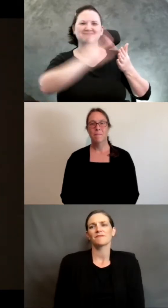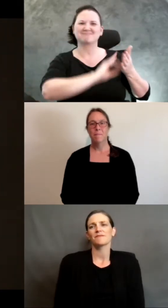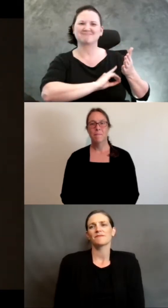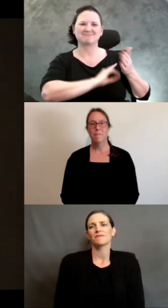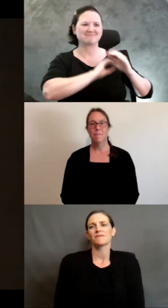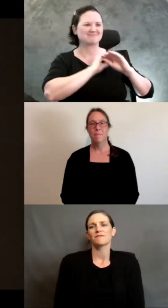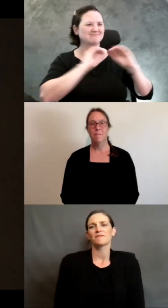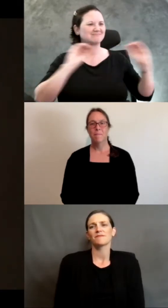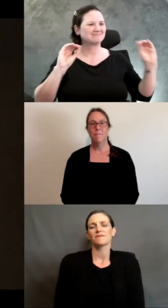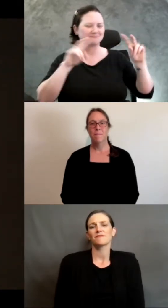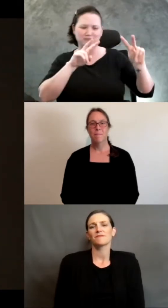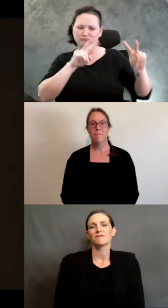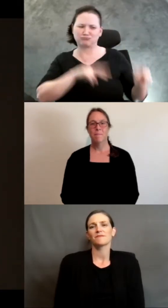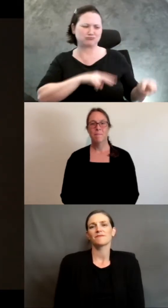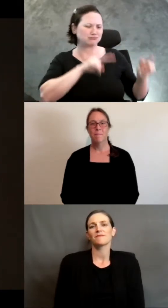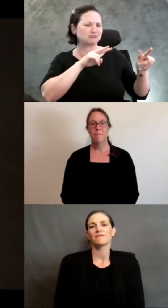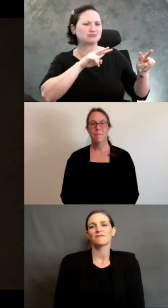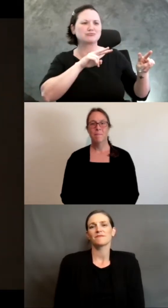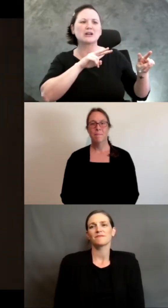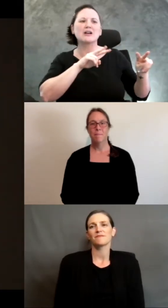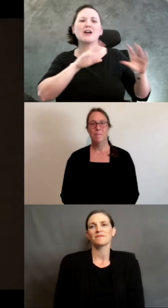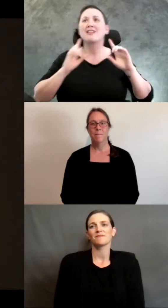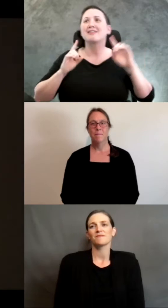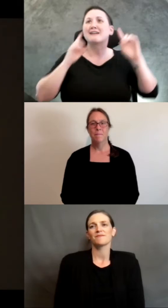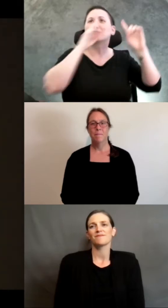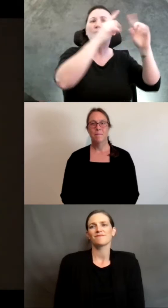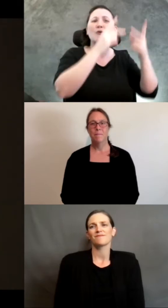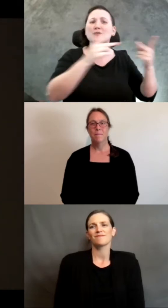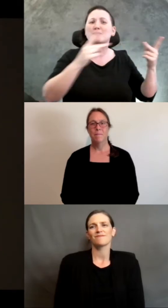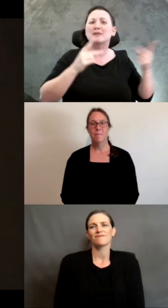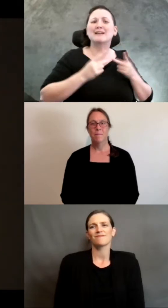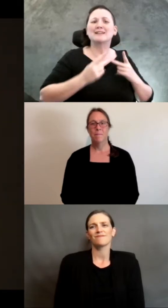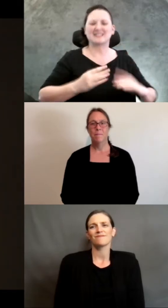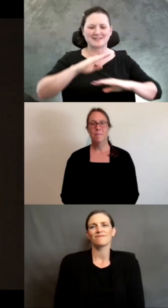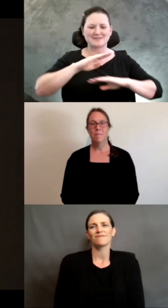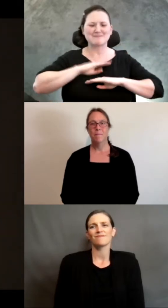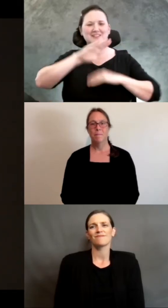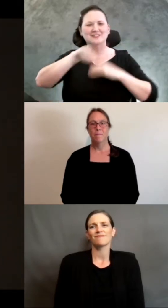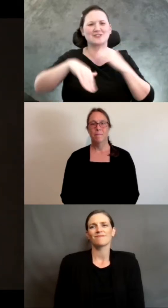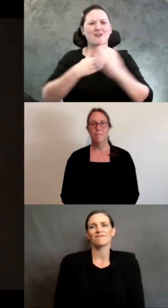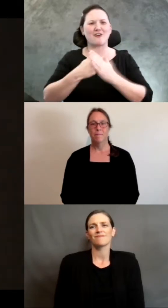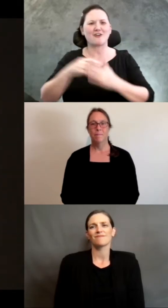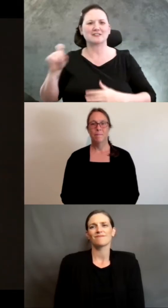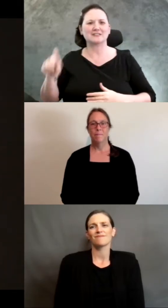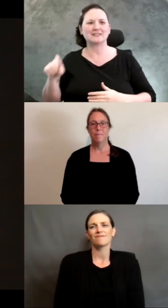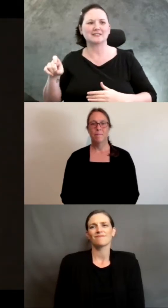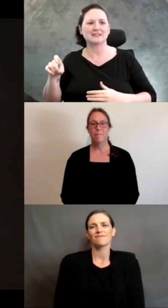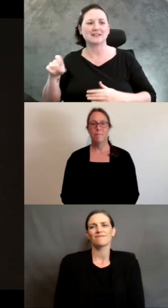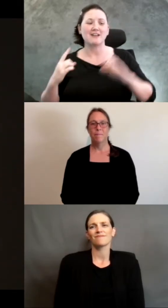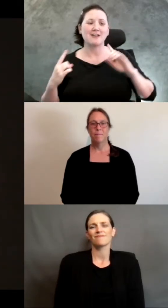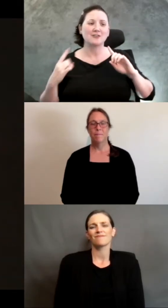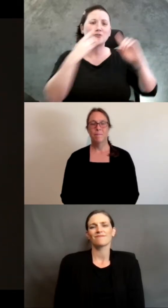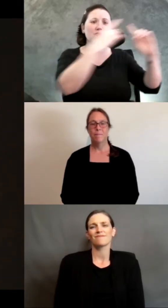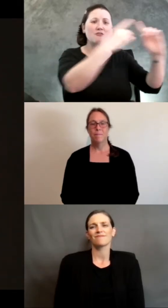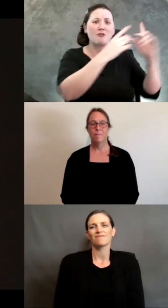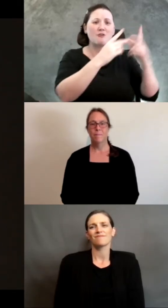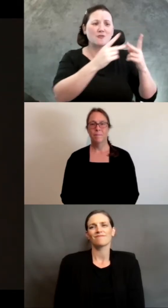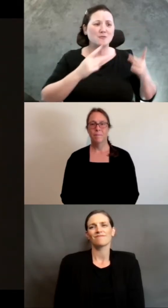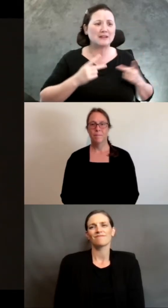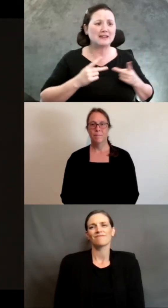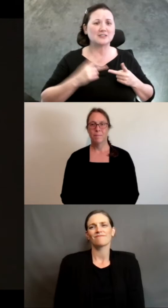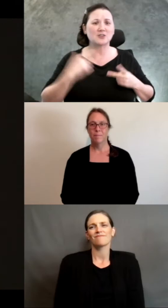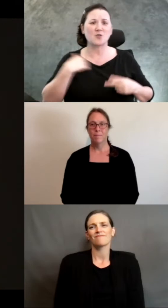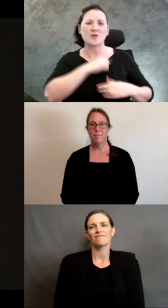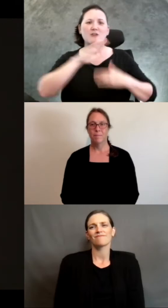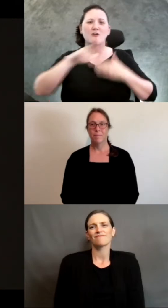discrimination. Let's go to a place that meets all needs. Let's go to a place